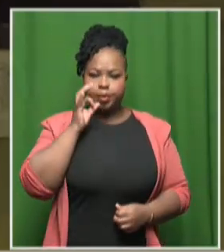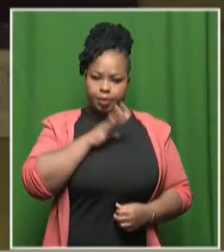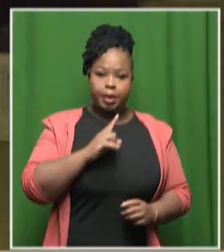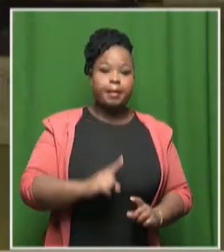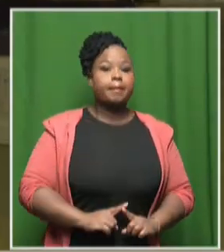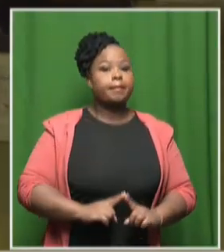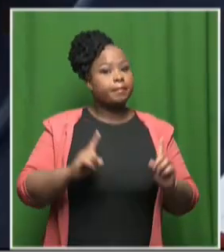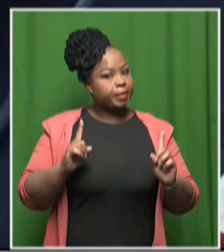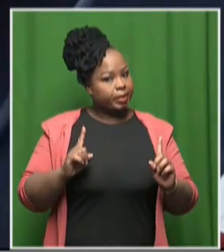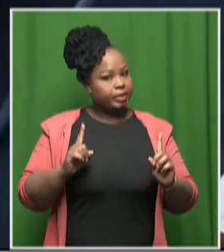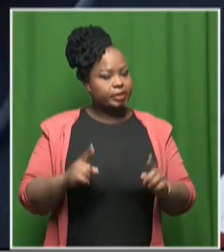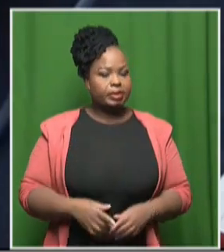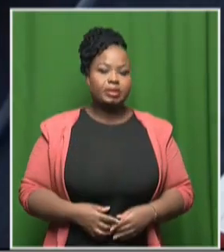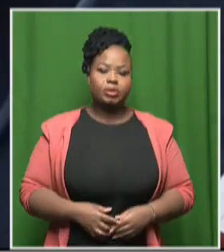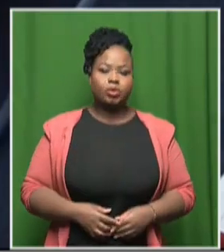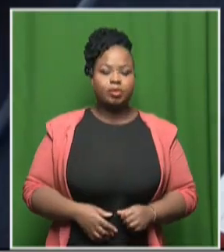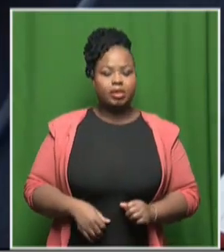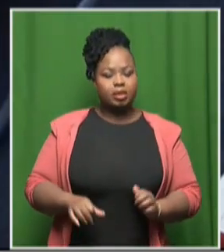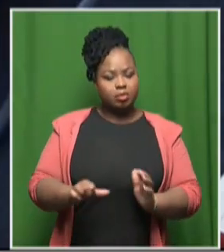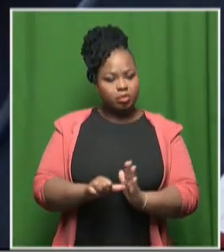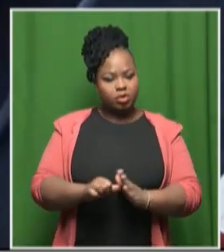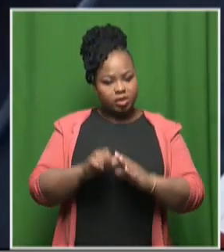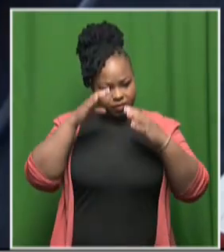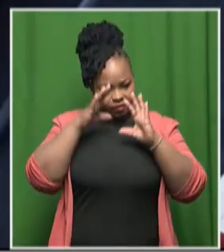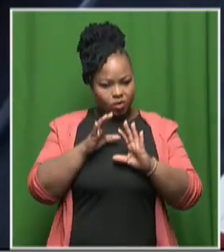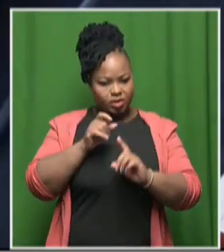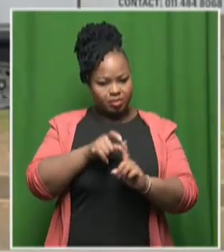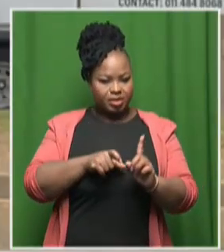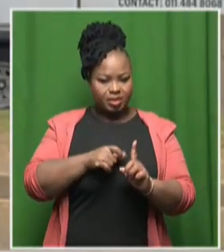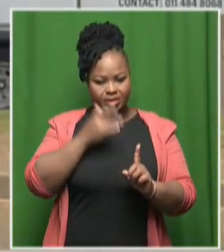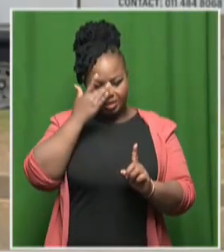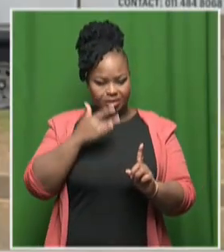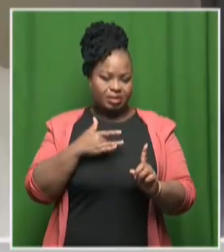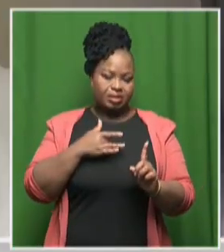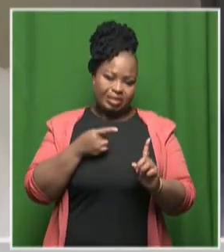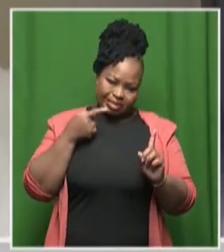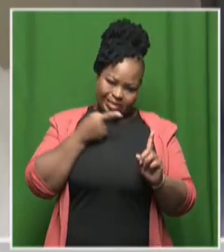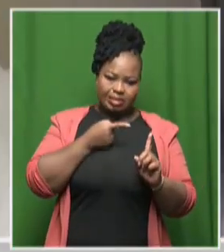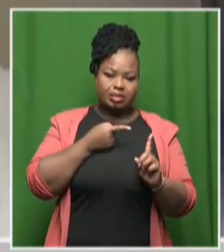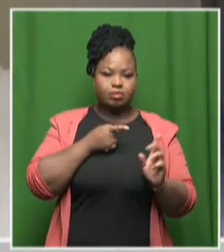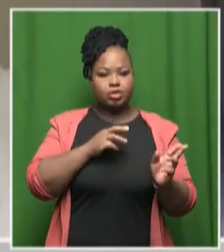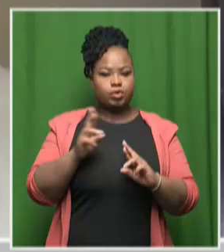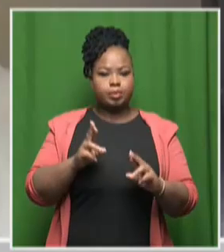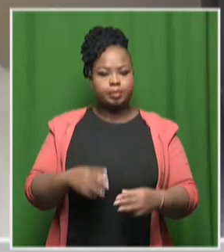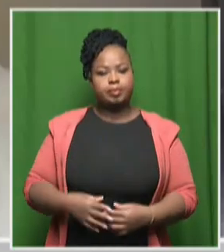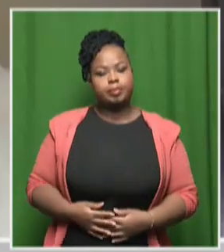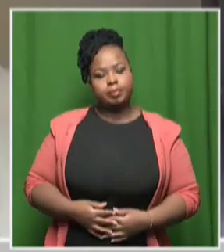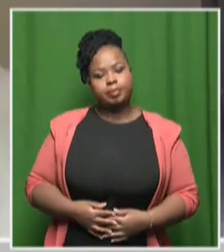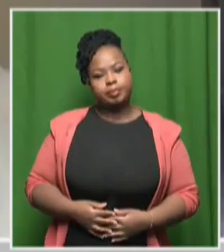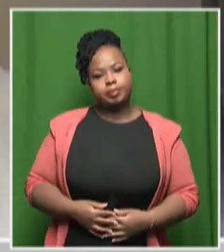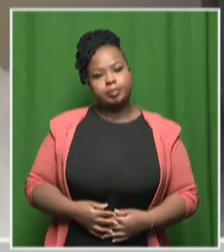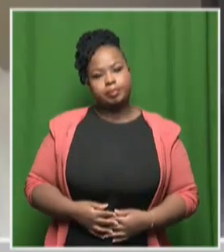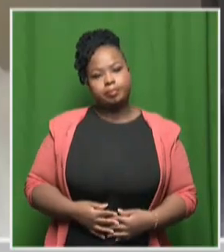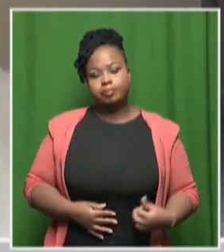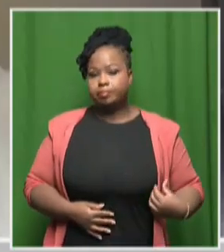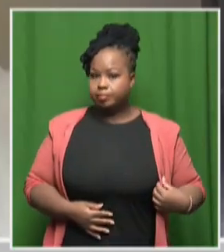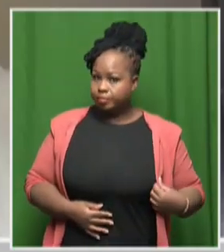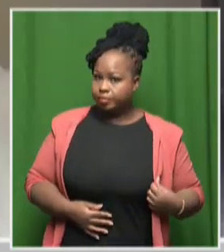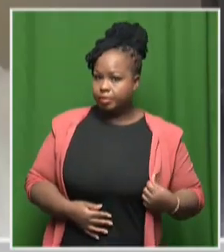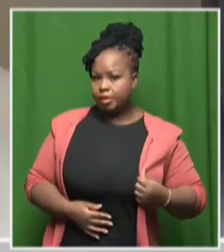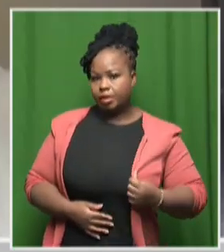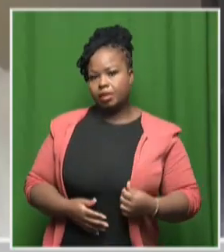in the middle. It's a patient-centered approach. You want to make sure the patient is the one who's ready. Doctor, finally, as I let you